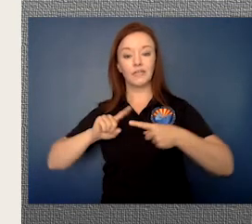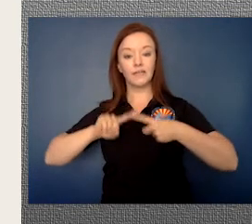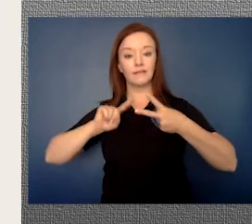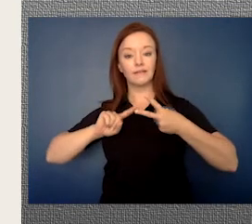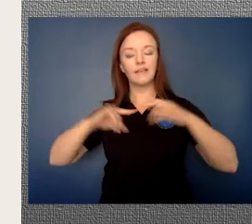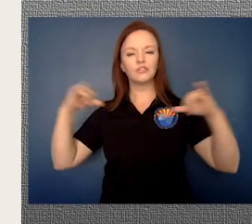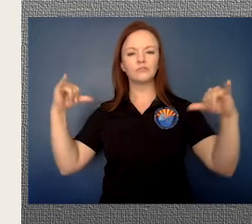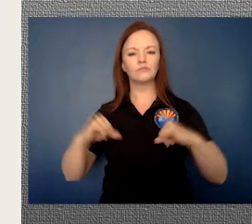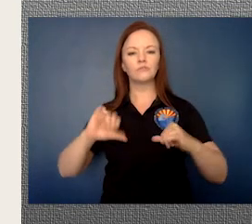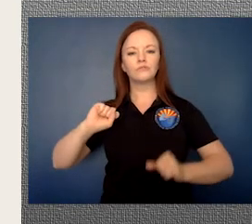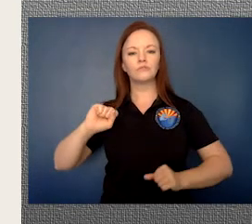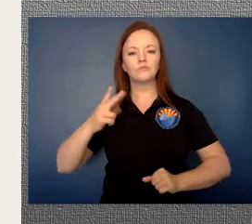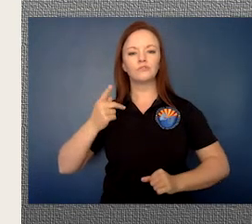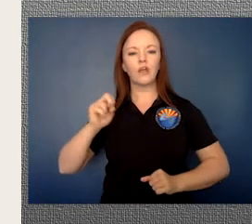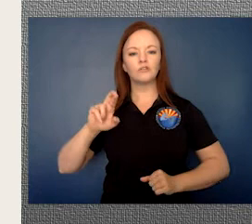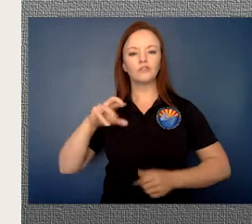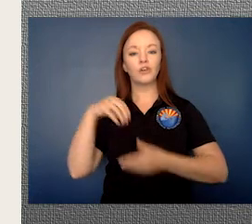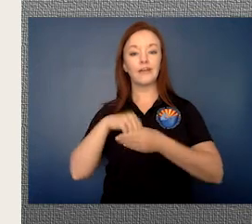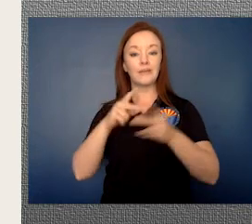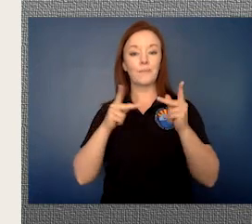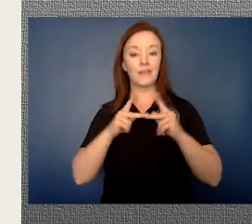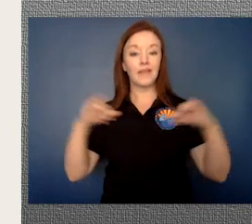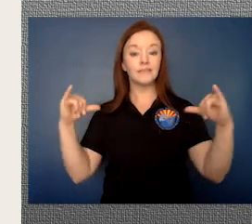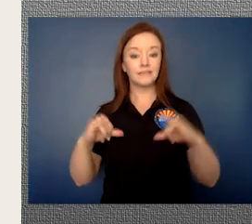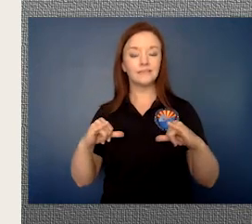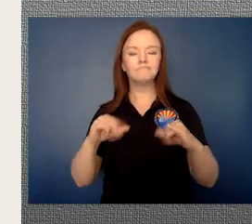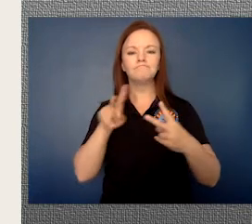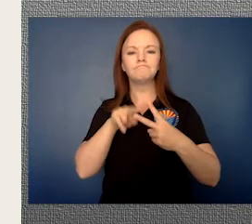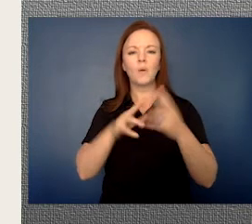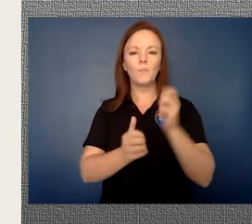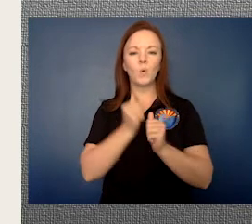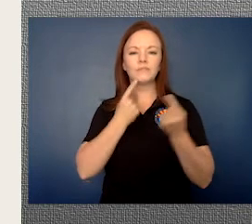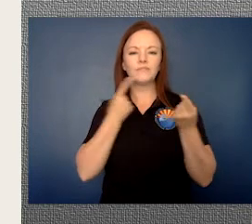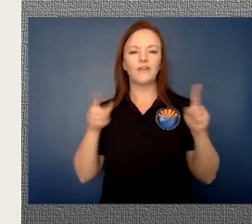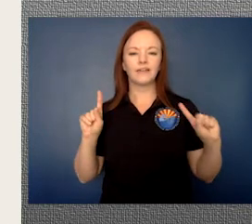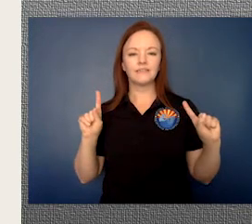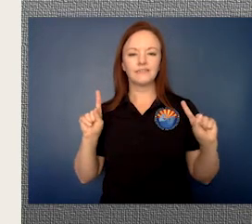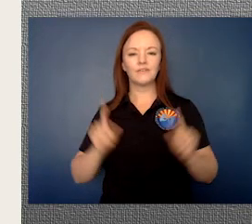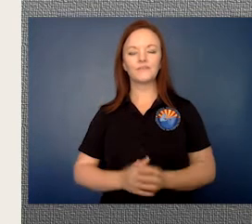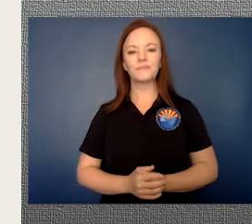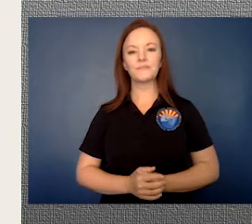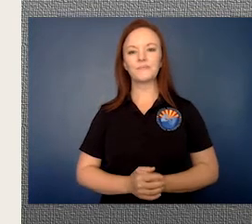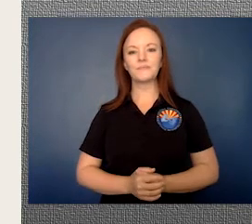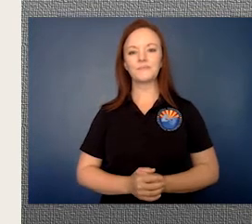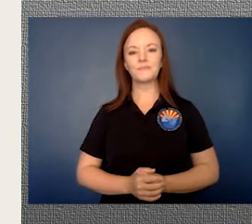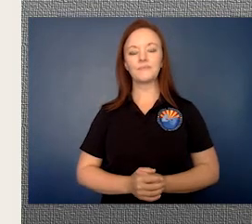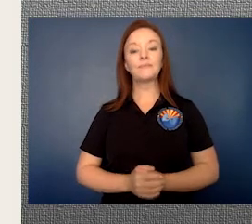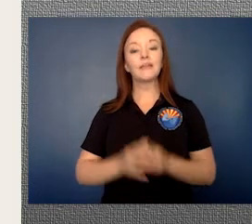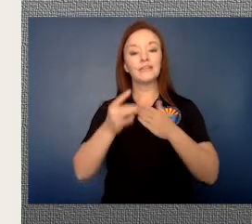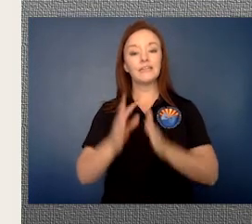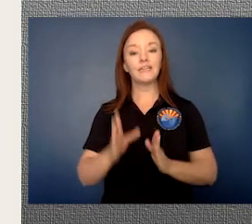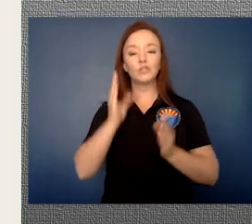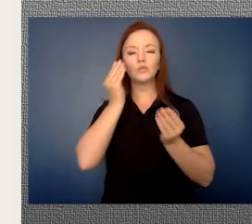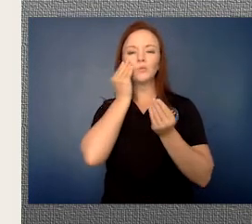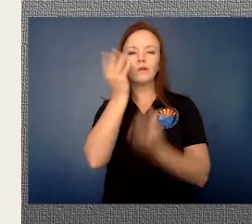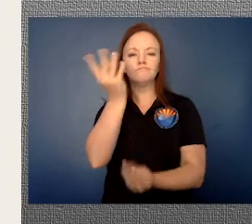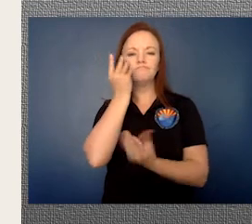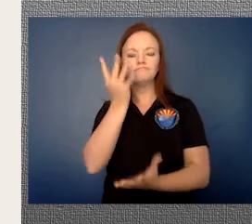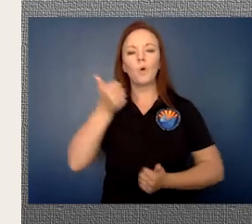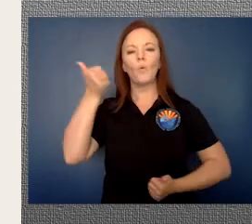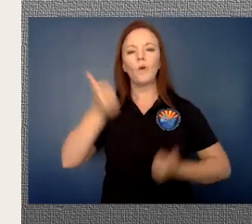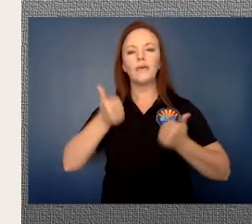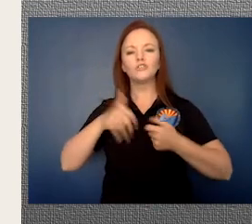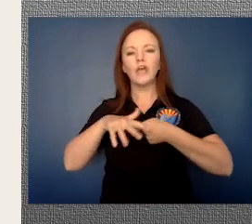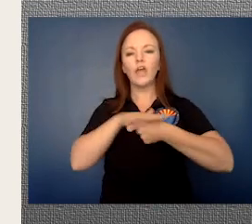most effective protective actions against radiation exposure. Officials communicate which areas should take recommended